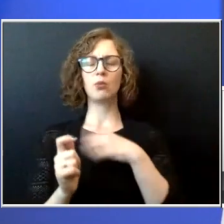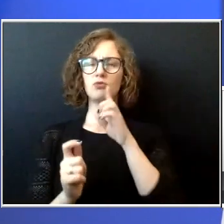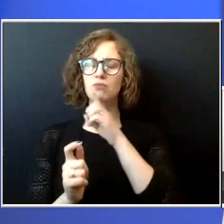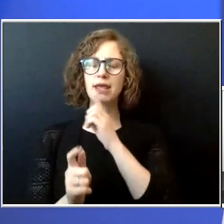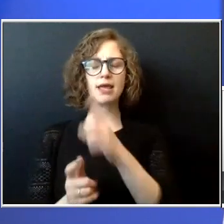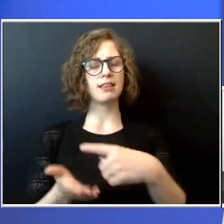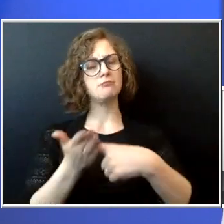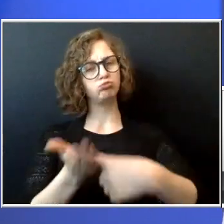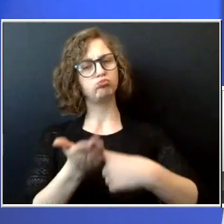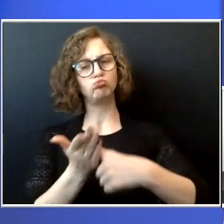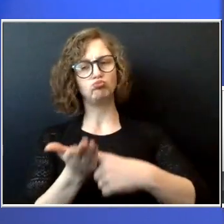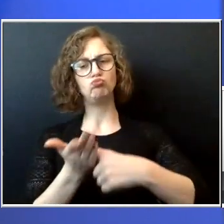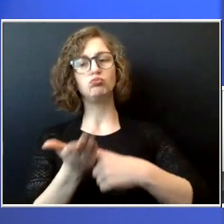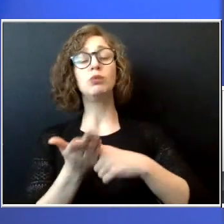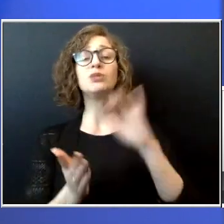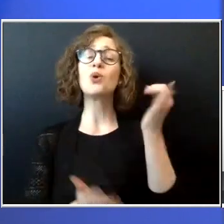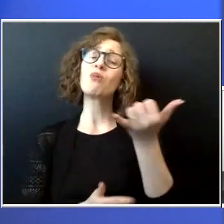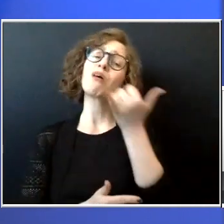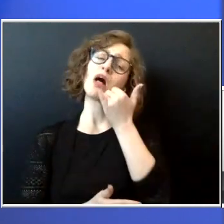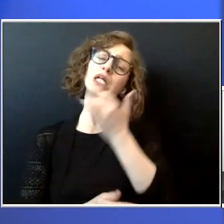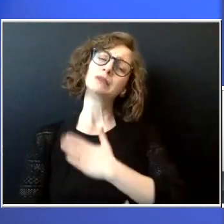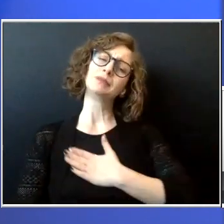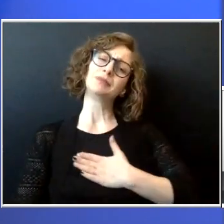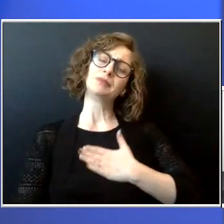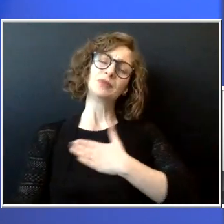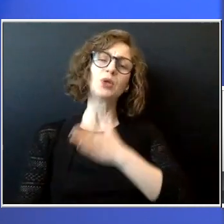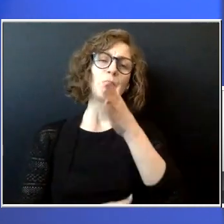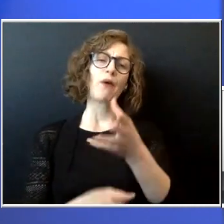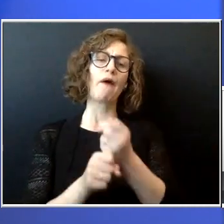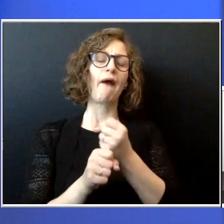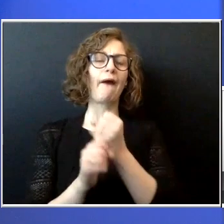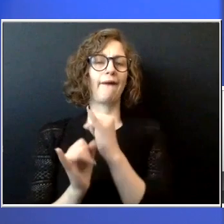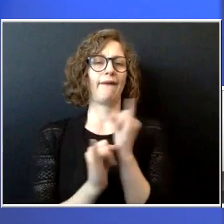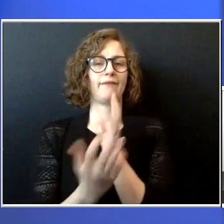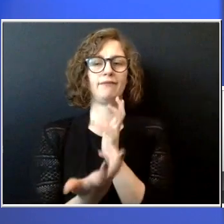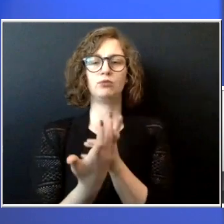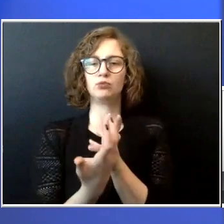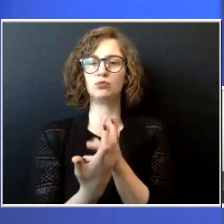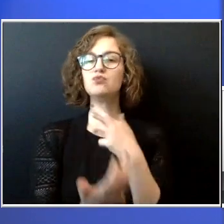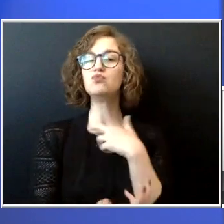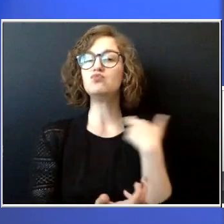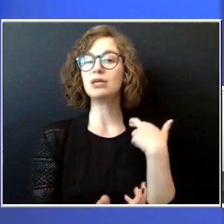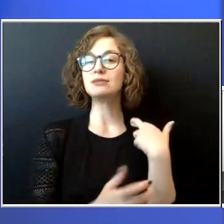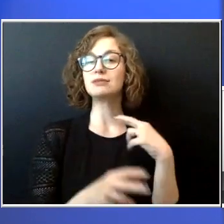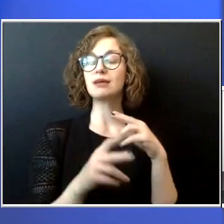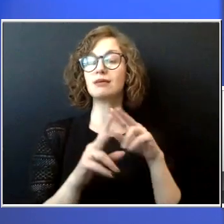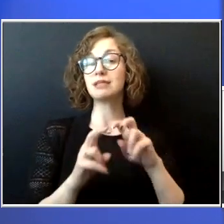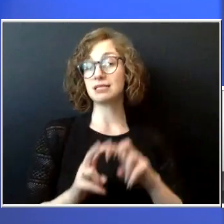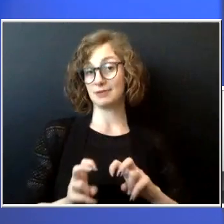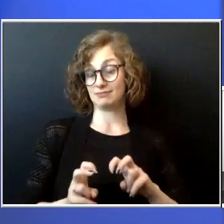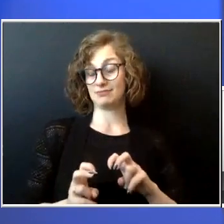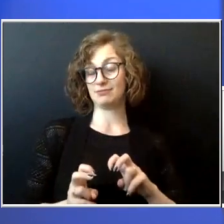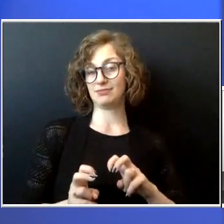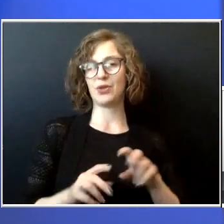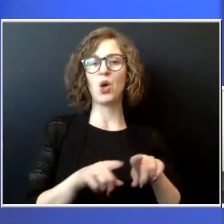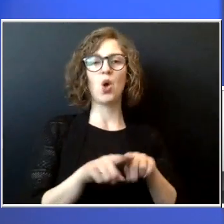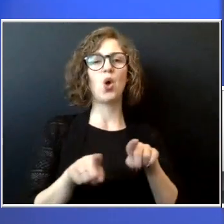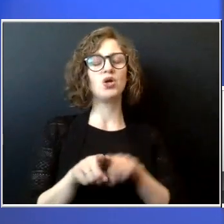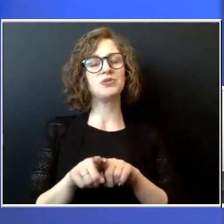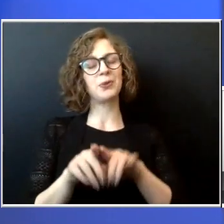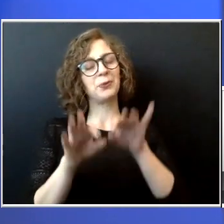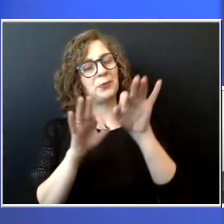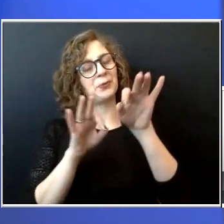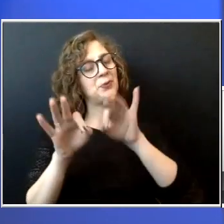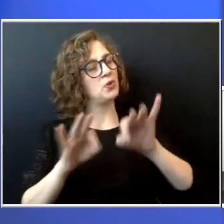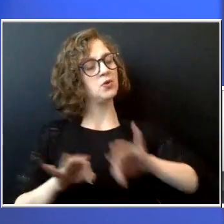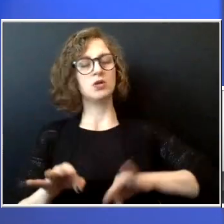will get an individualized risk assessment and also very detailed discussion of the type of test